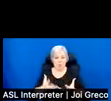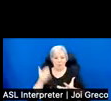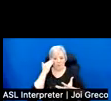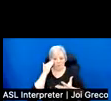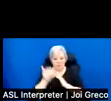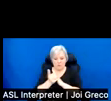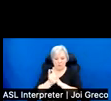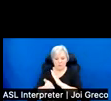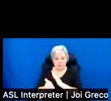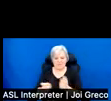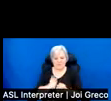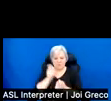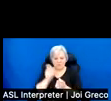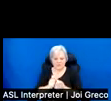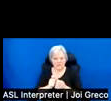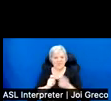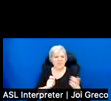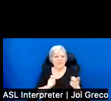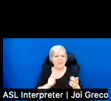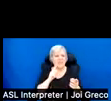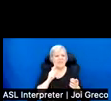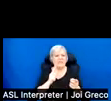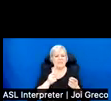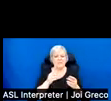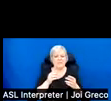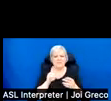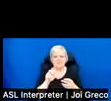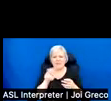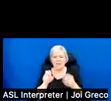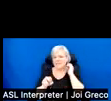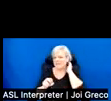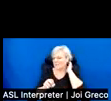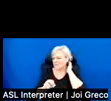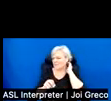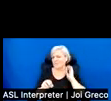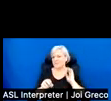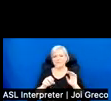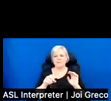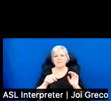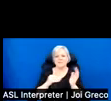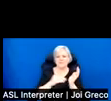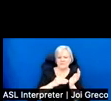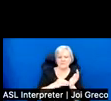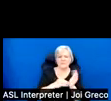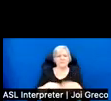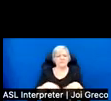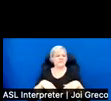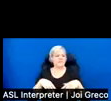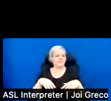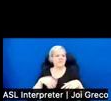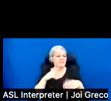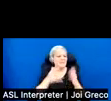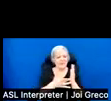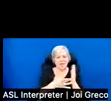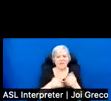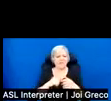that are specifically in the form of devices, medicines, vaccines, procedures, and systems that are developed to help solve